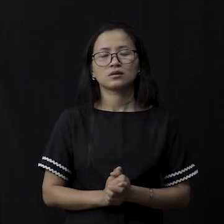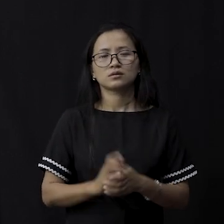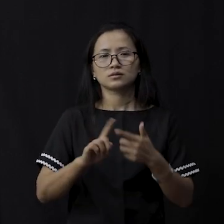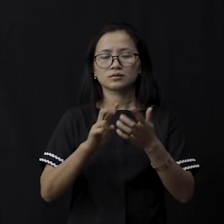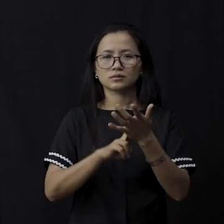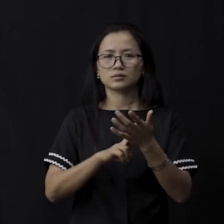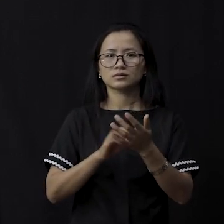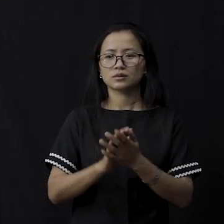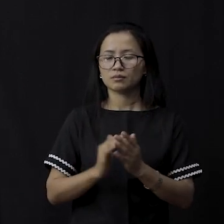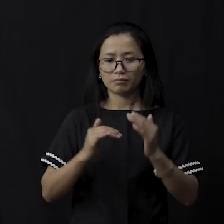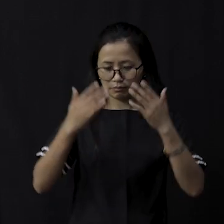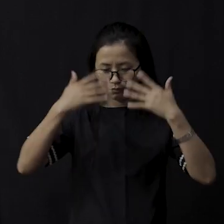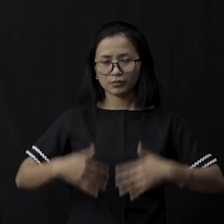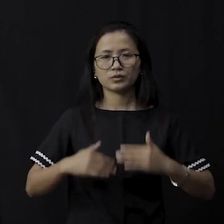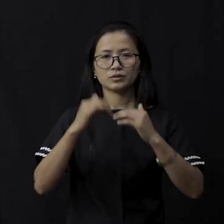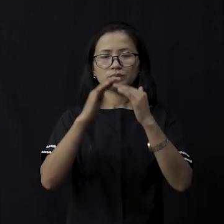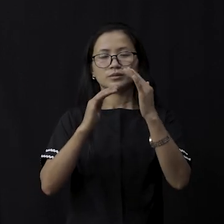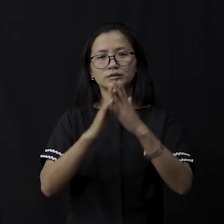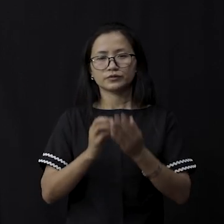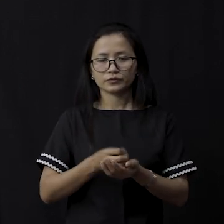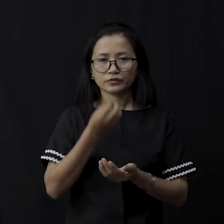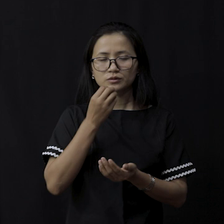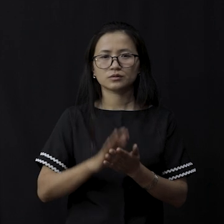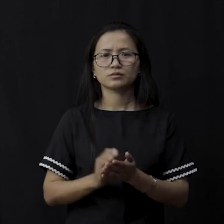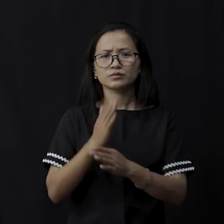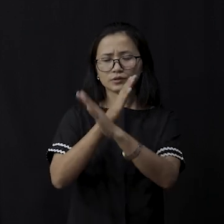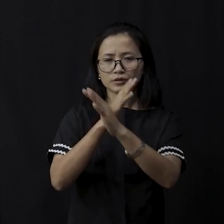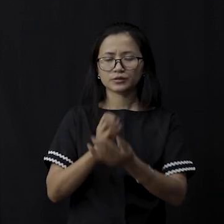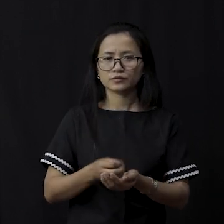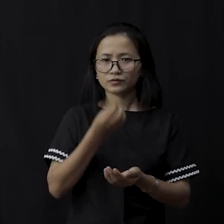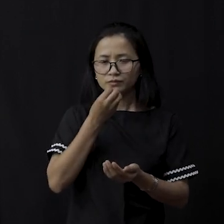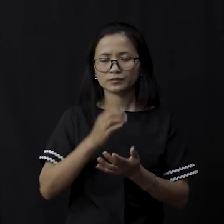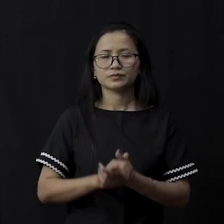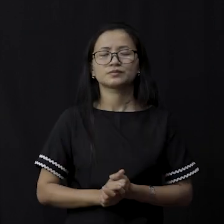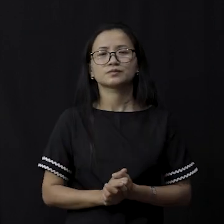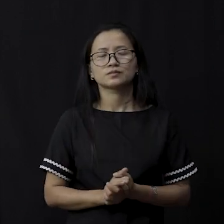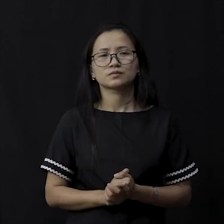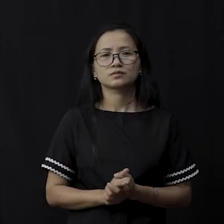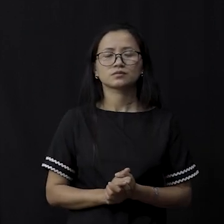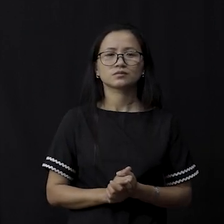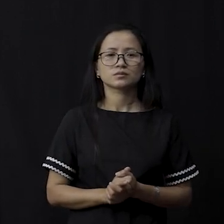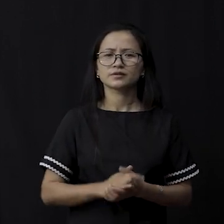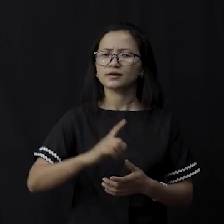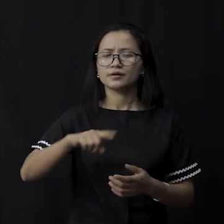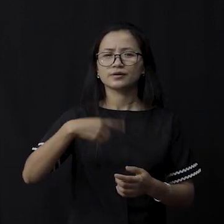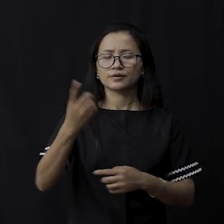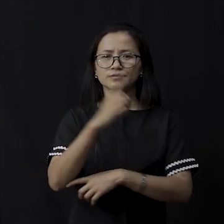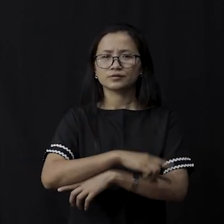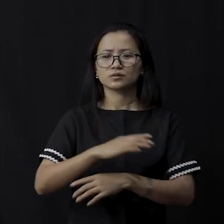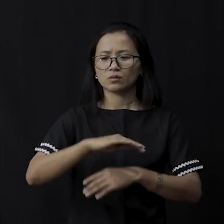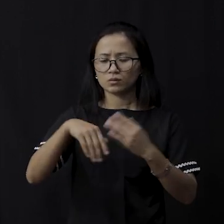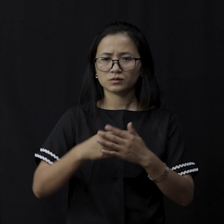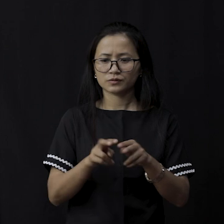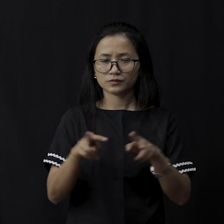food, bodybuilding food, protective food. We must eat all this, okay? Every day in our food, there should be